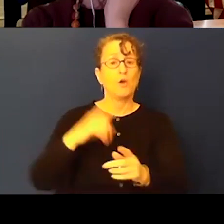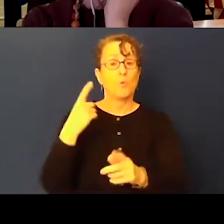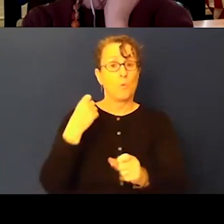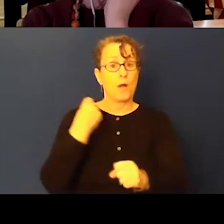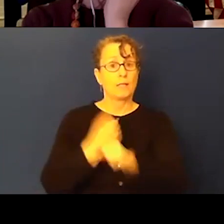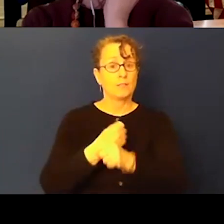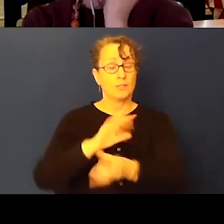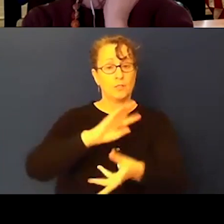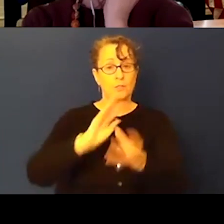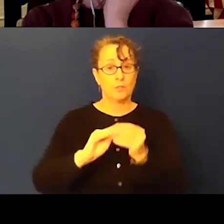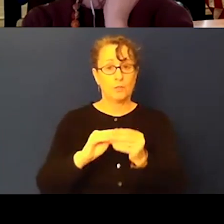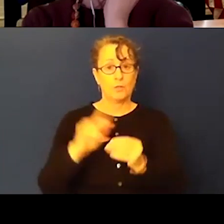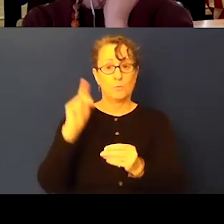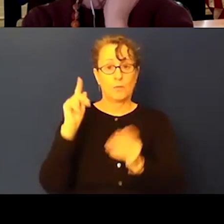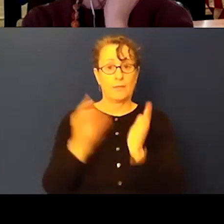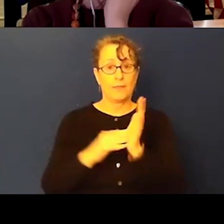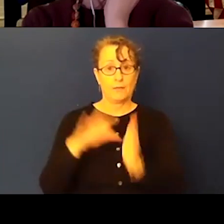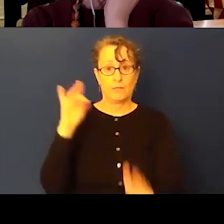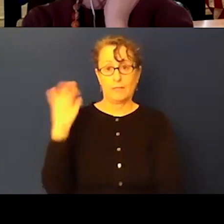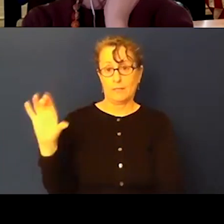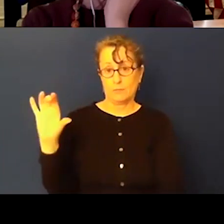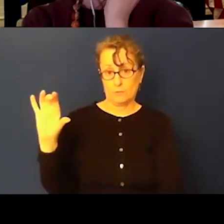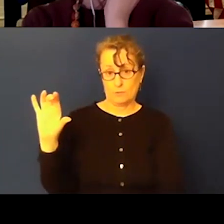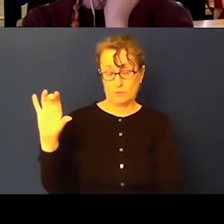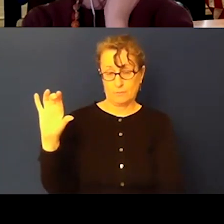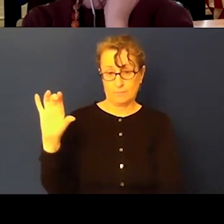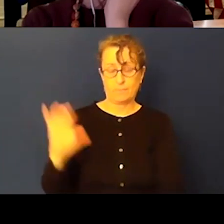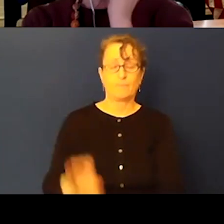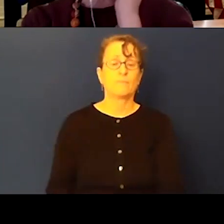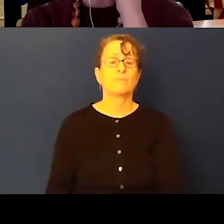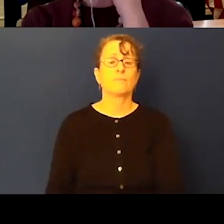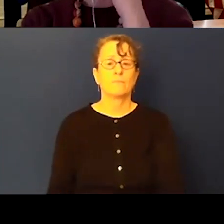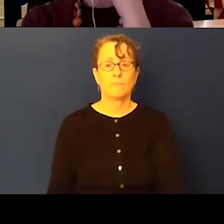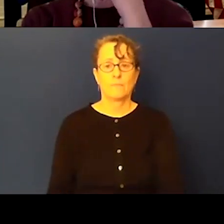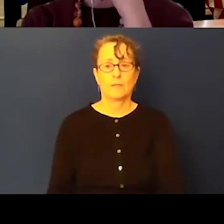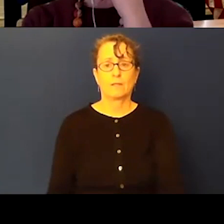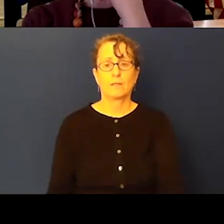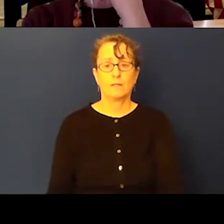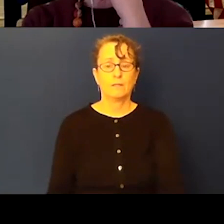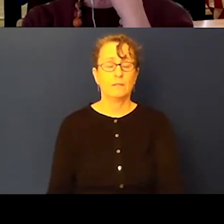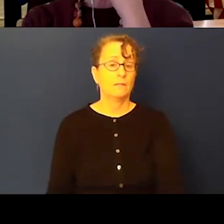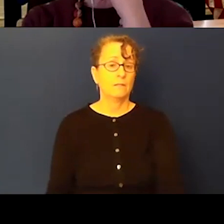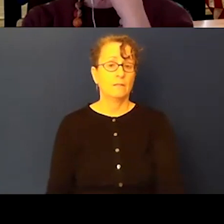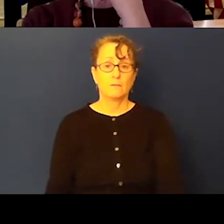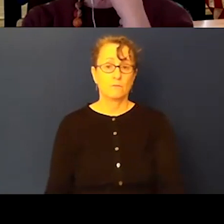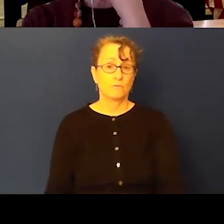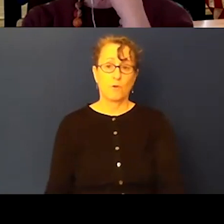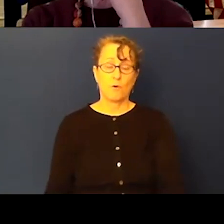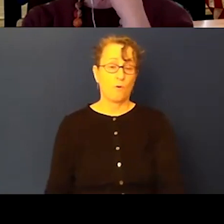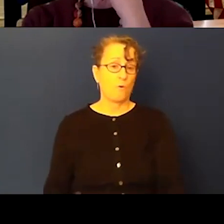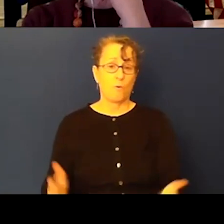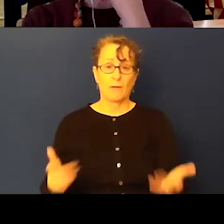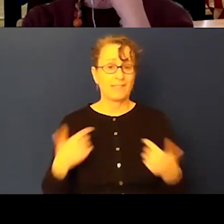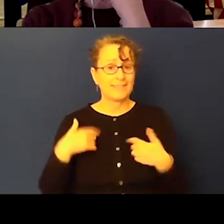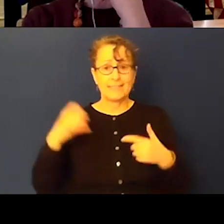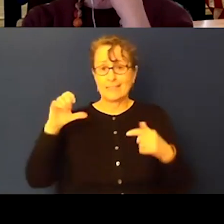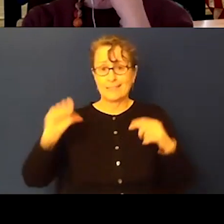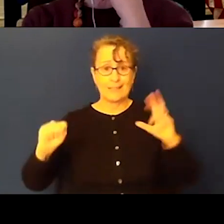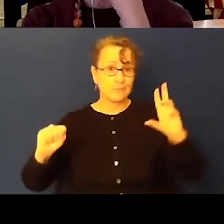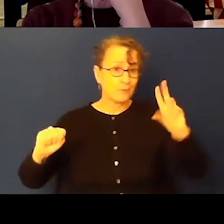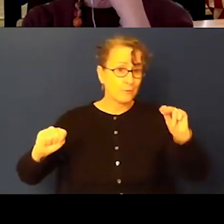year. So in my proposal, it's a yes or no. If you have a dependent care